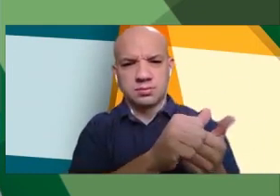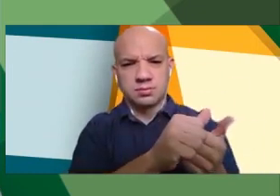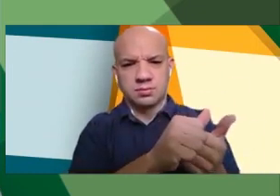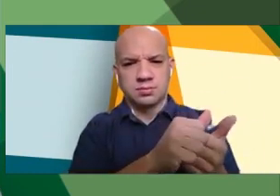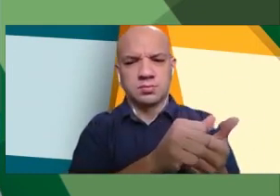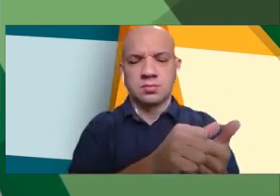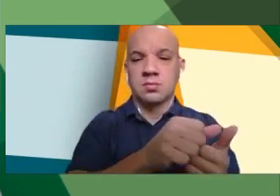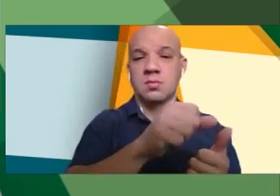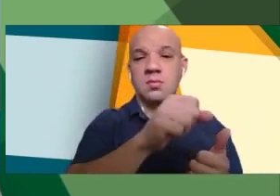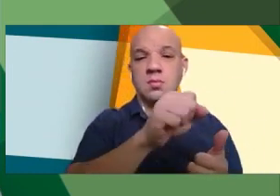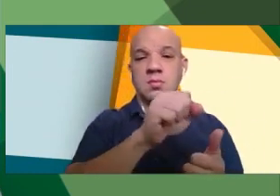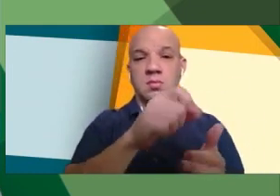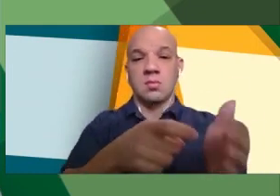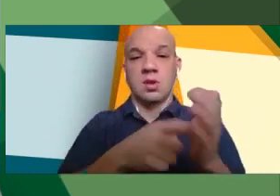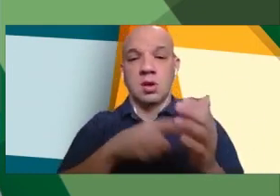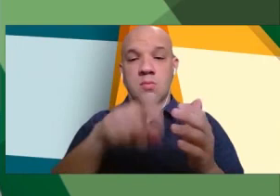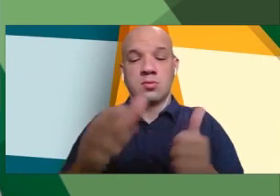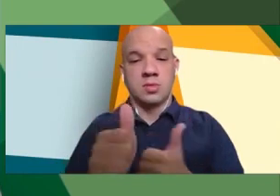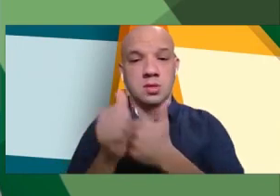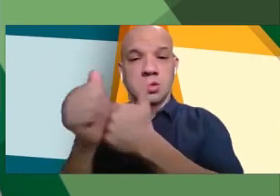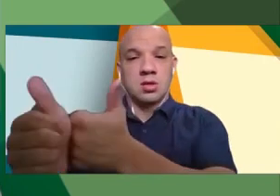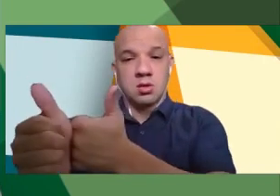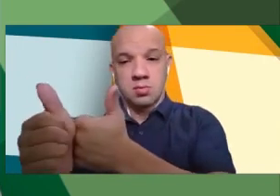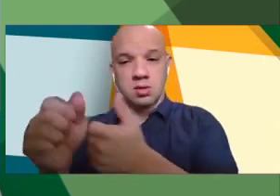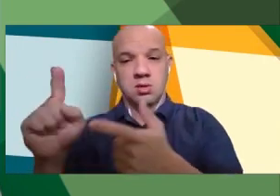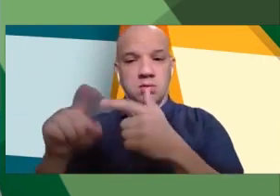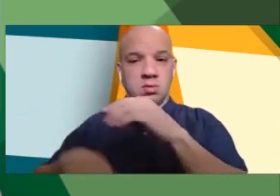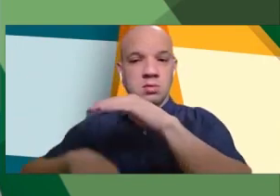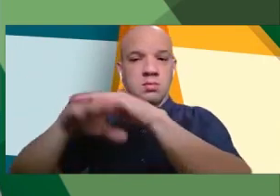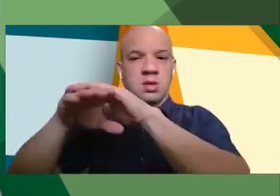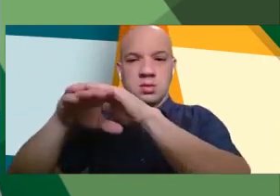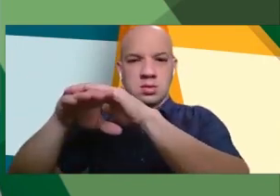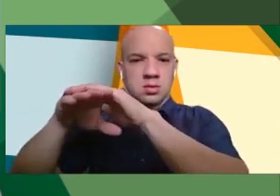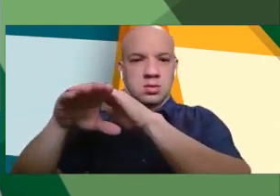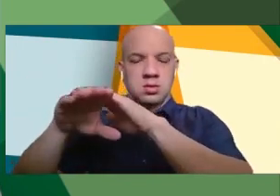late until deemed compliance, subject to a maximum of